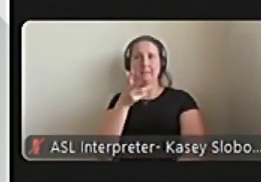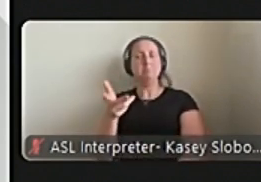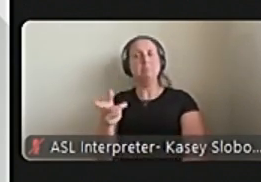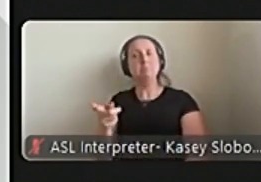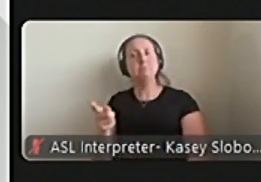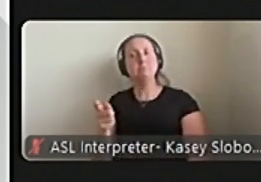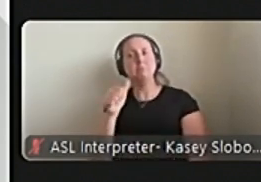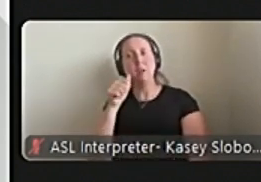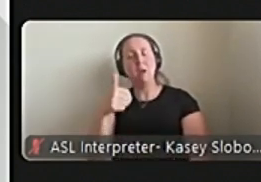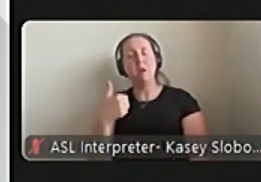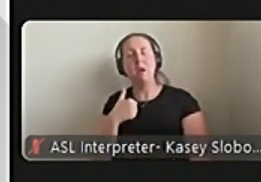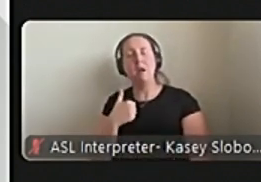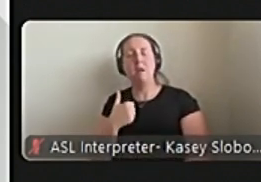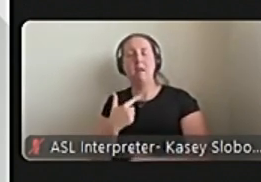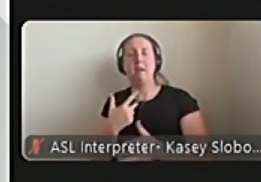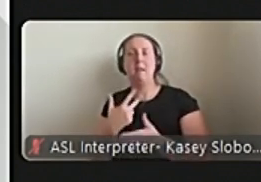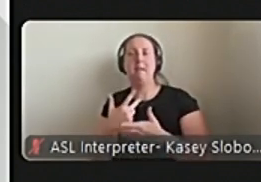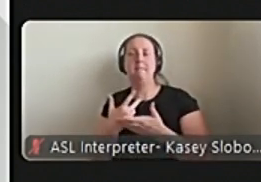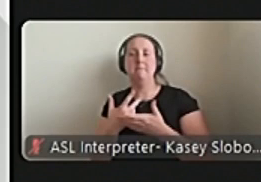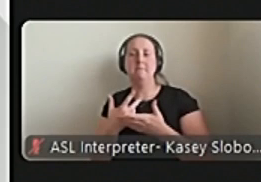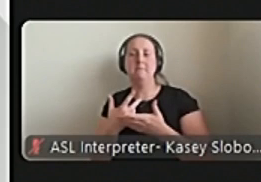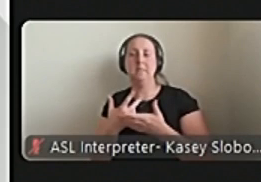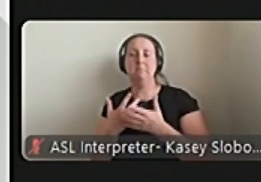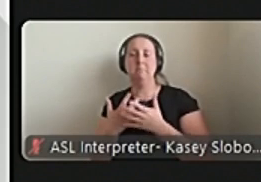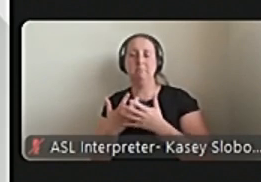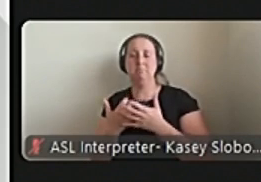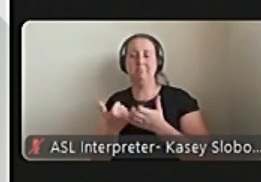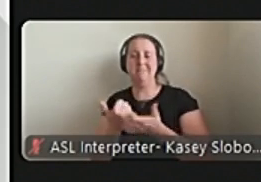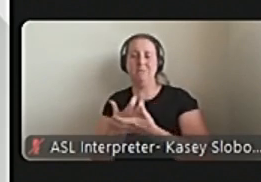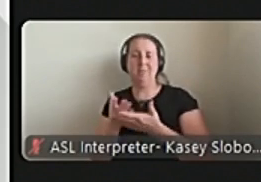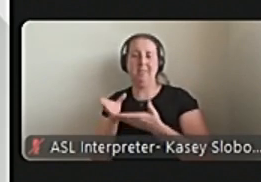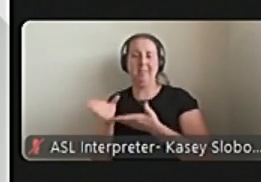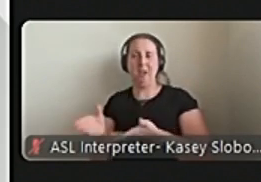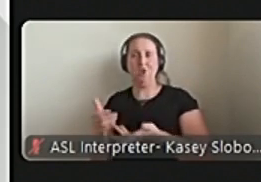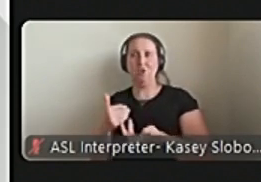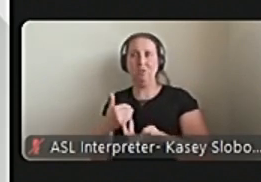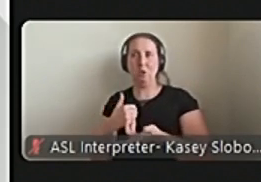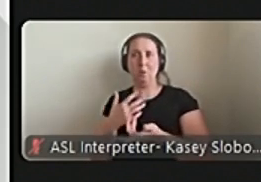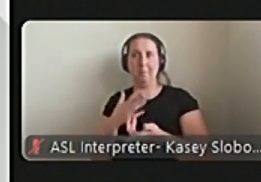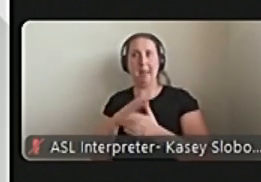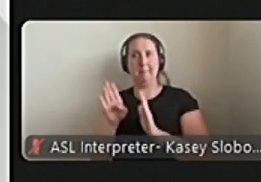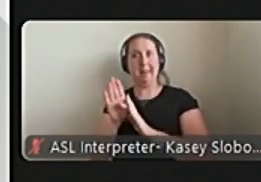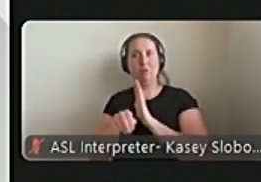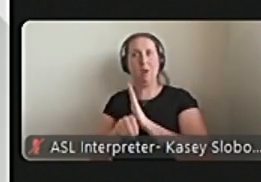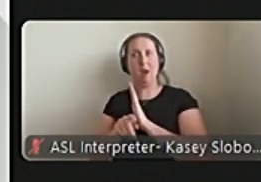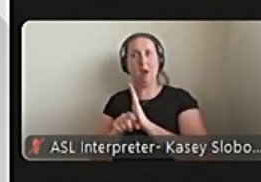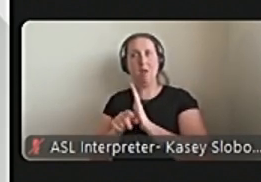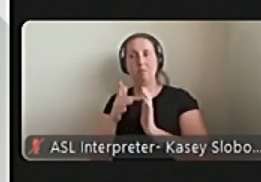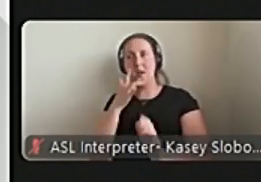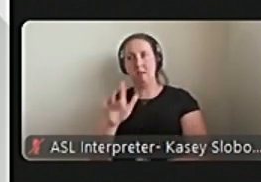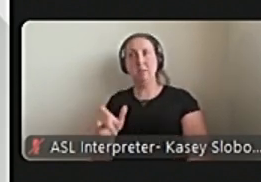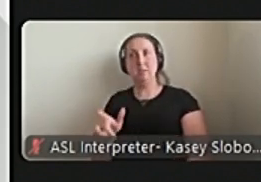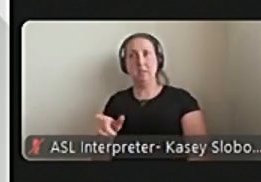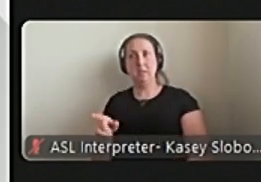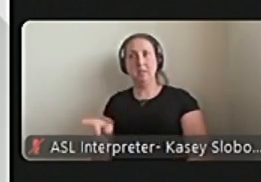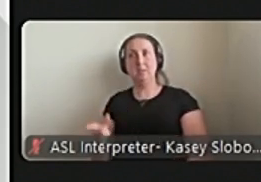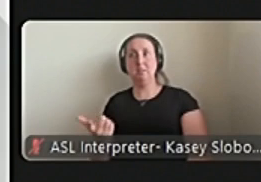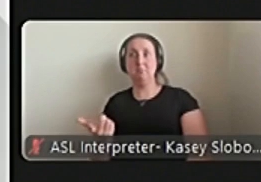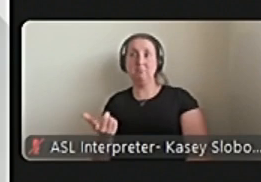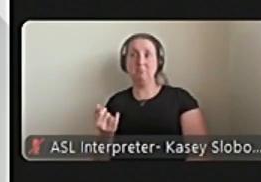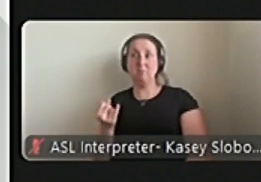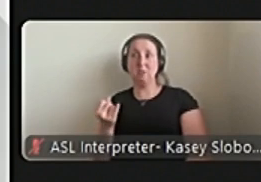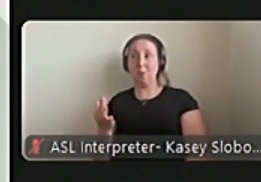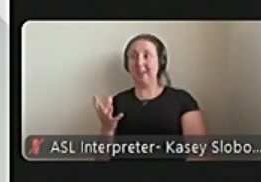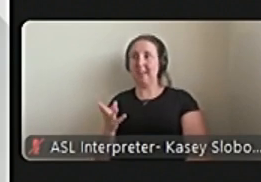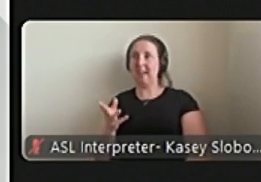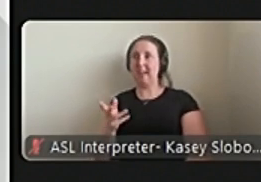didn't have the background that I had to know where to get her to get that, I mean, we would probably still be sitting there without proper diagnosis. Yeah,